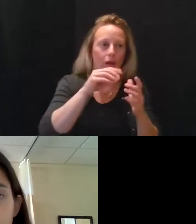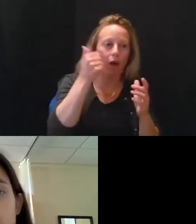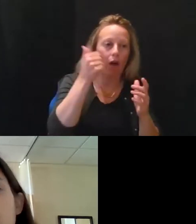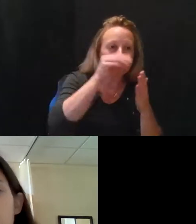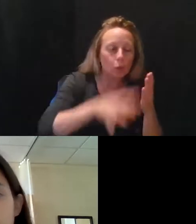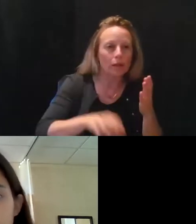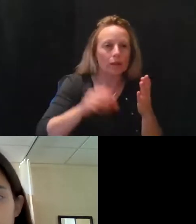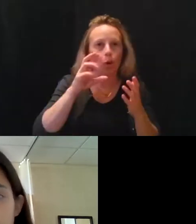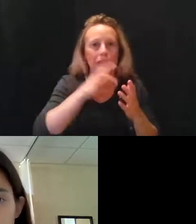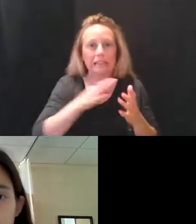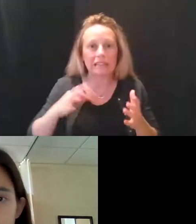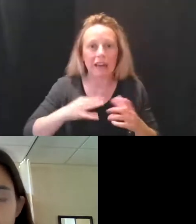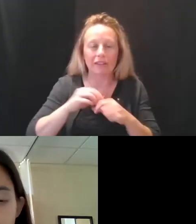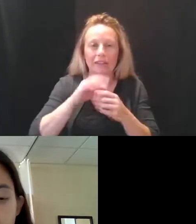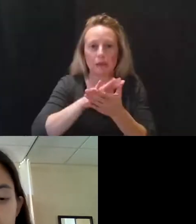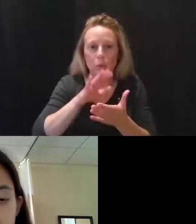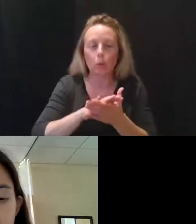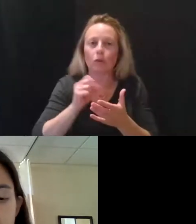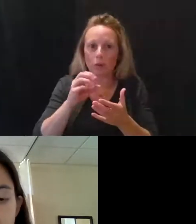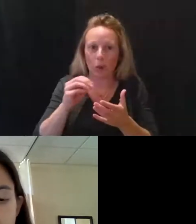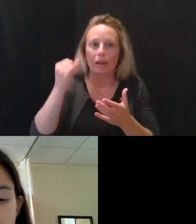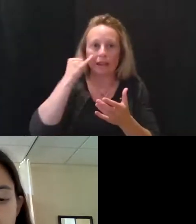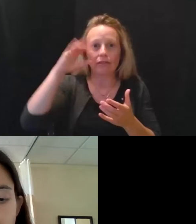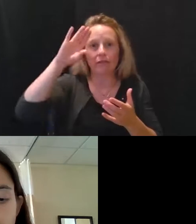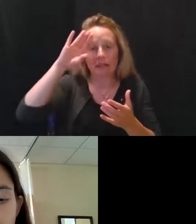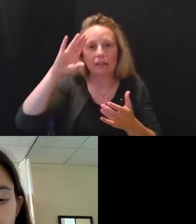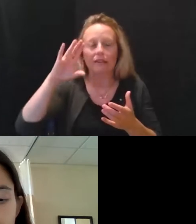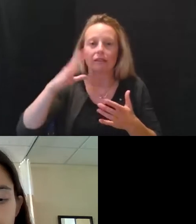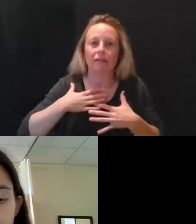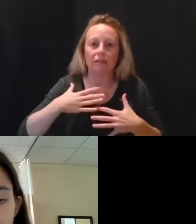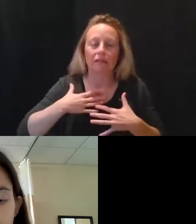their school. So in those cases, they should be staying home as well.